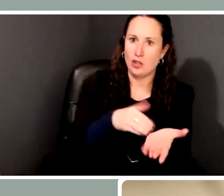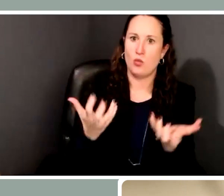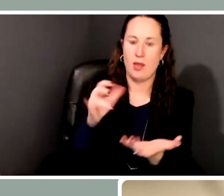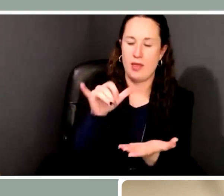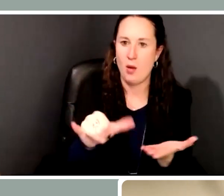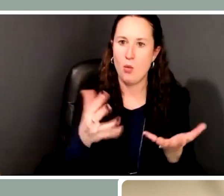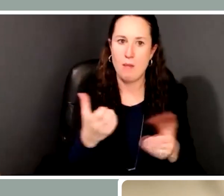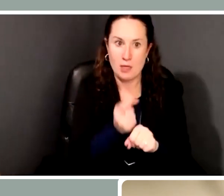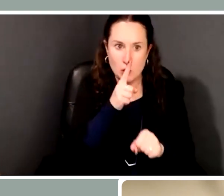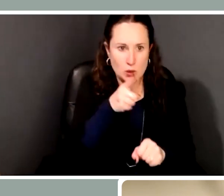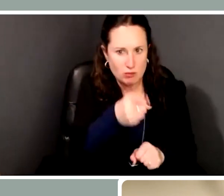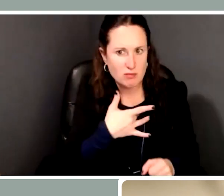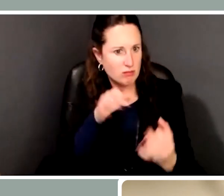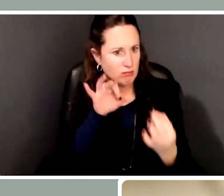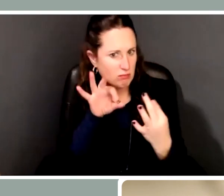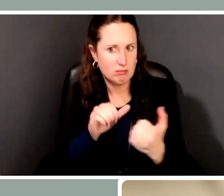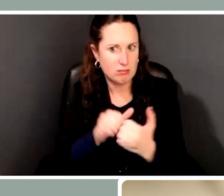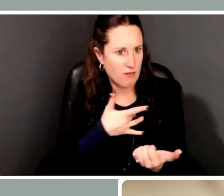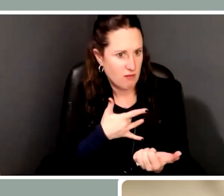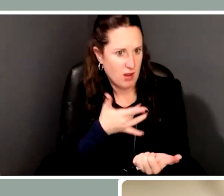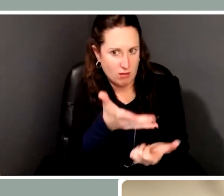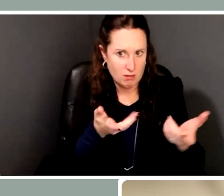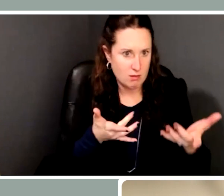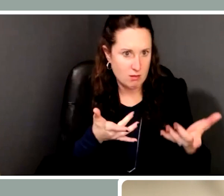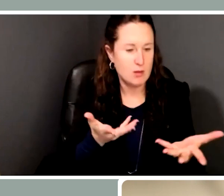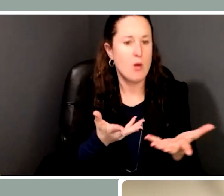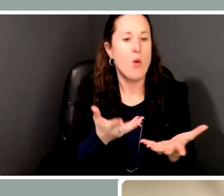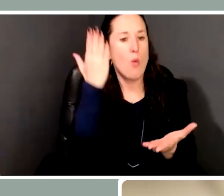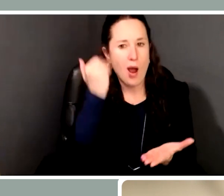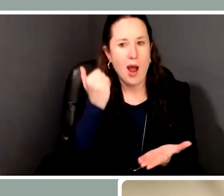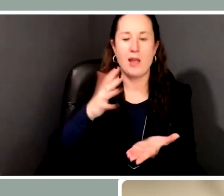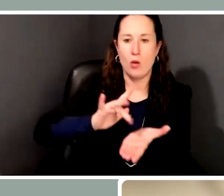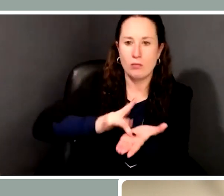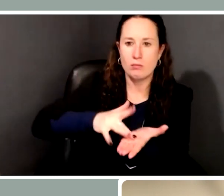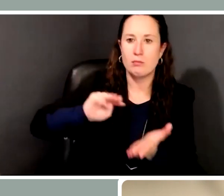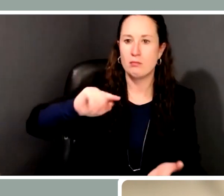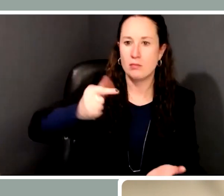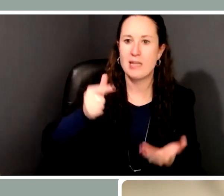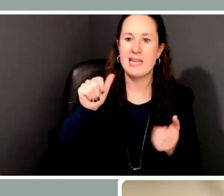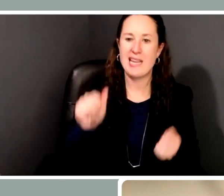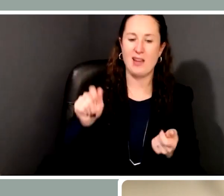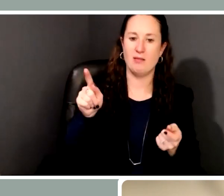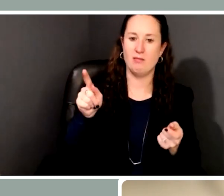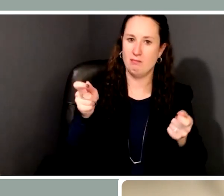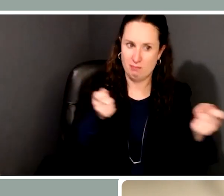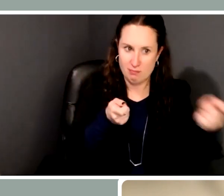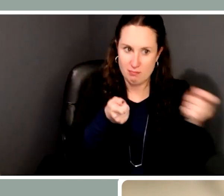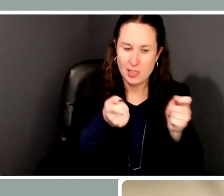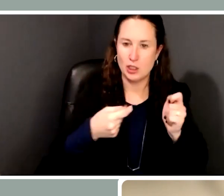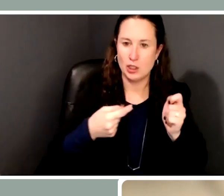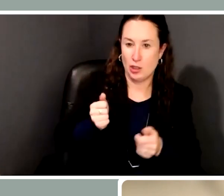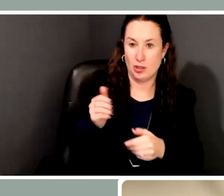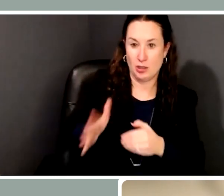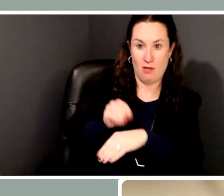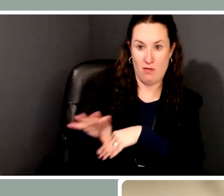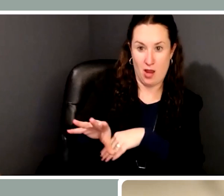tell us how they're doing, tell us how they're managing, so we can help to try and deal with those side effects and try and figure out how we